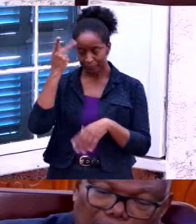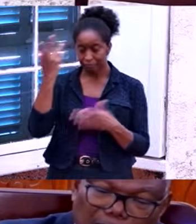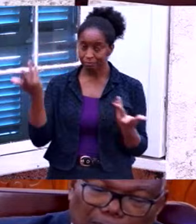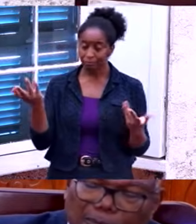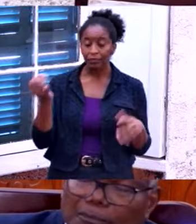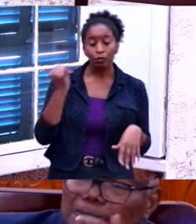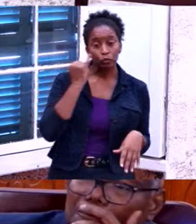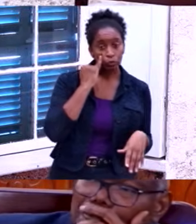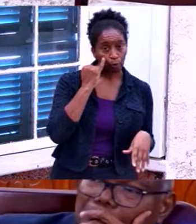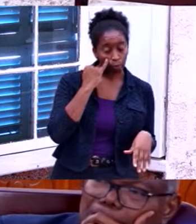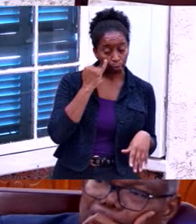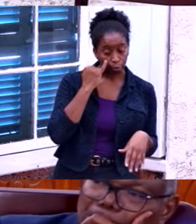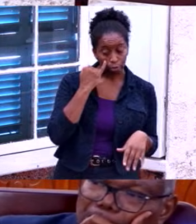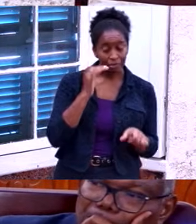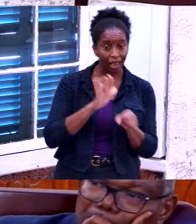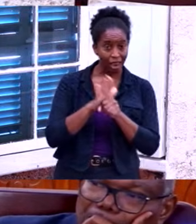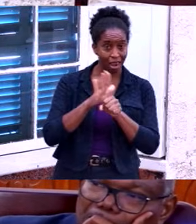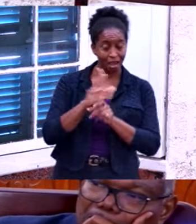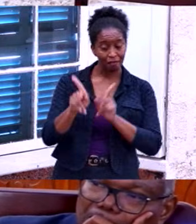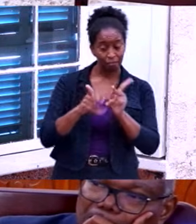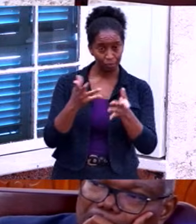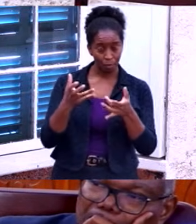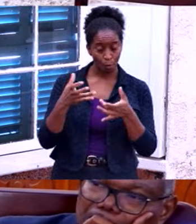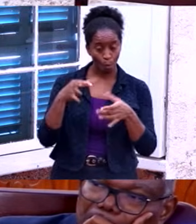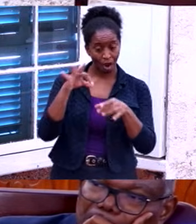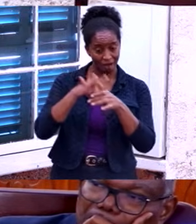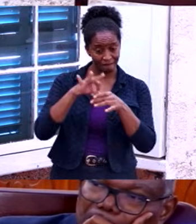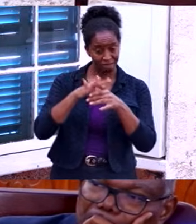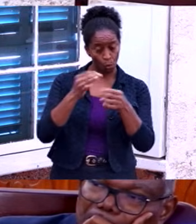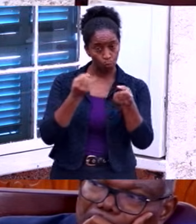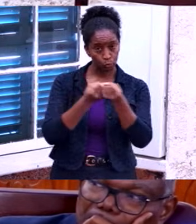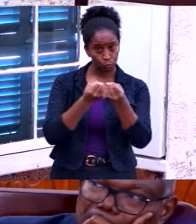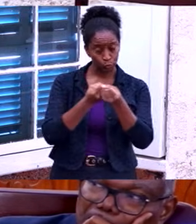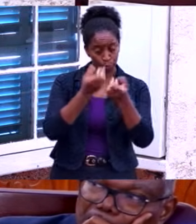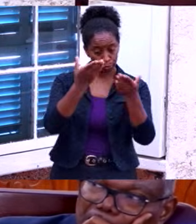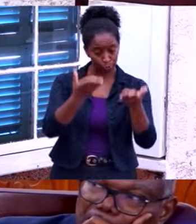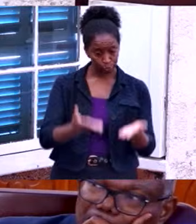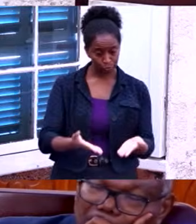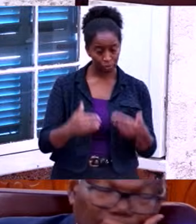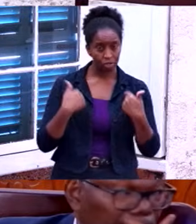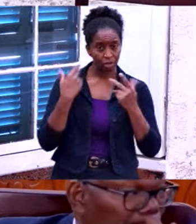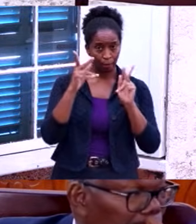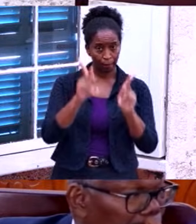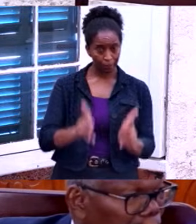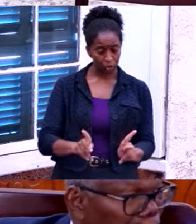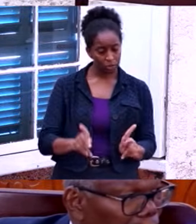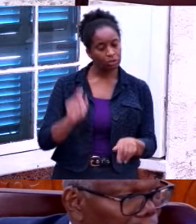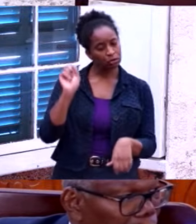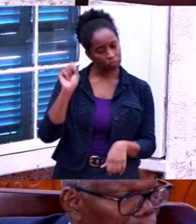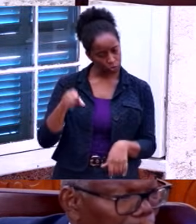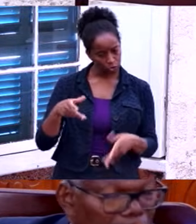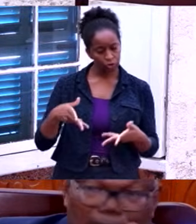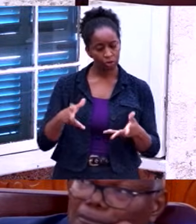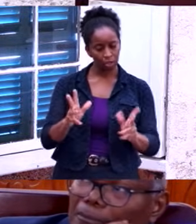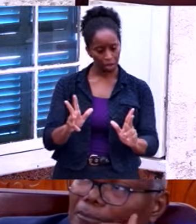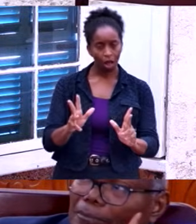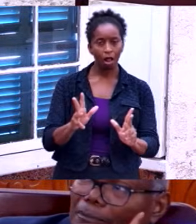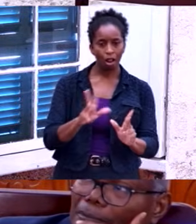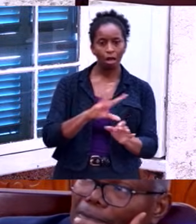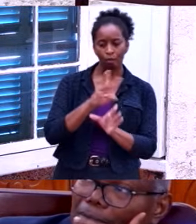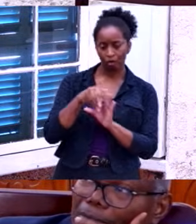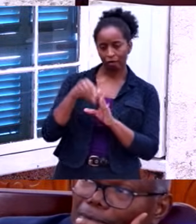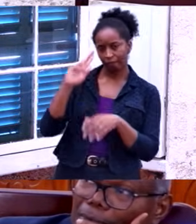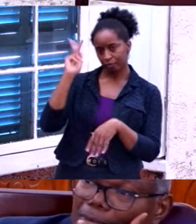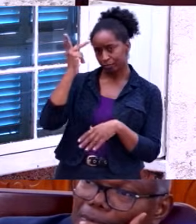is something that should be considered. I will not repeat all of my minority opinions. There